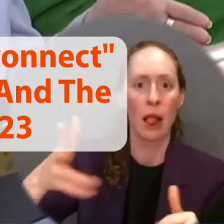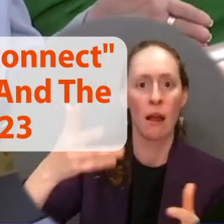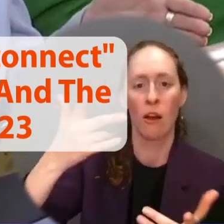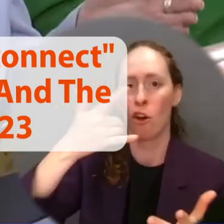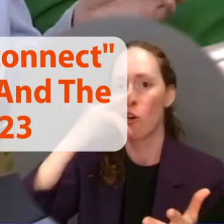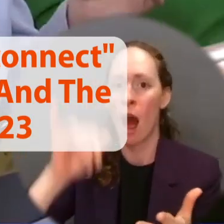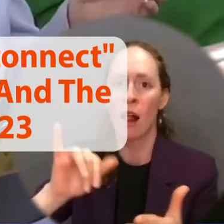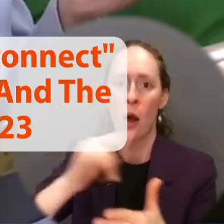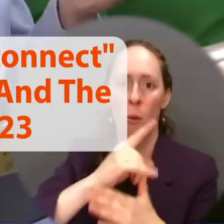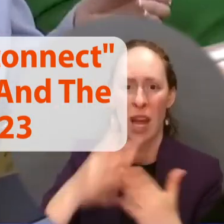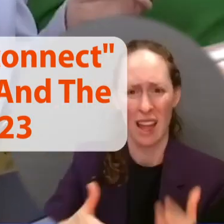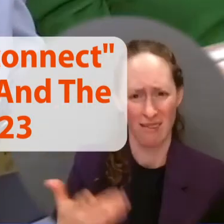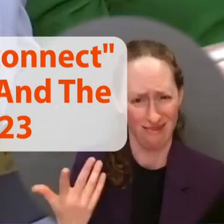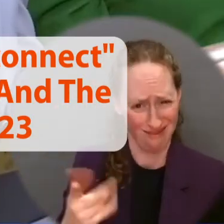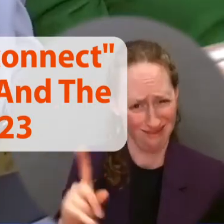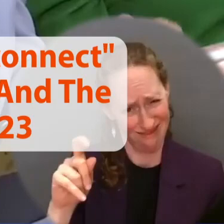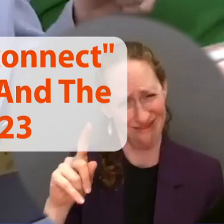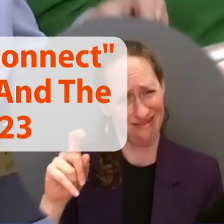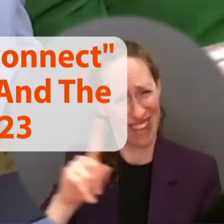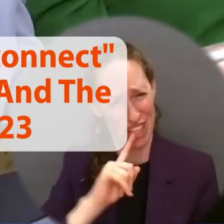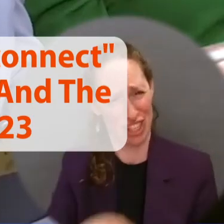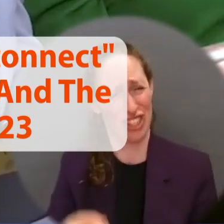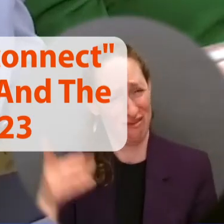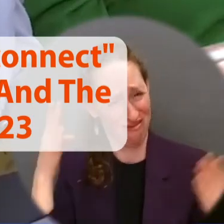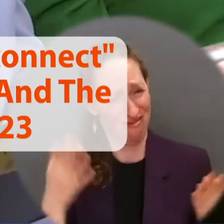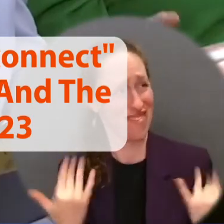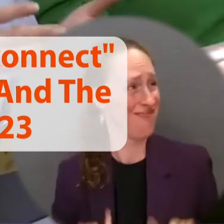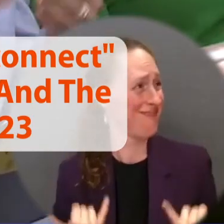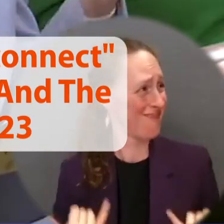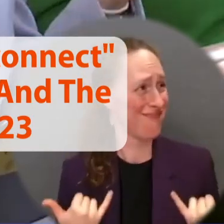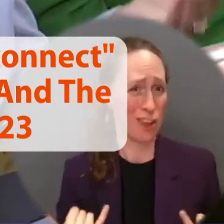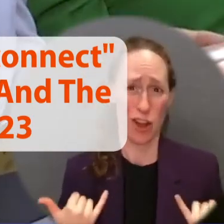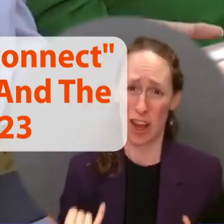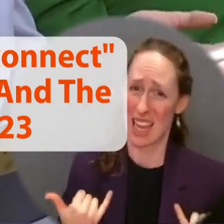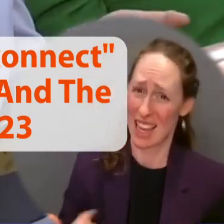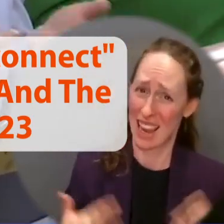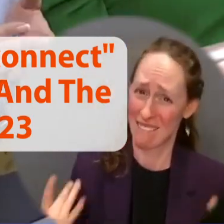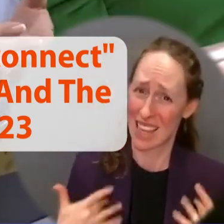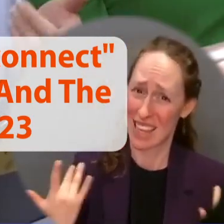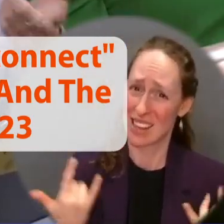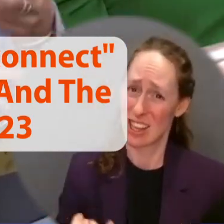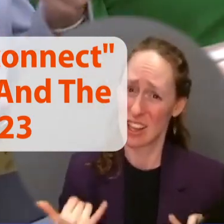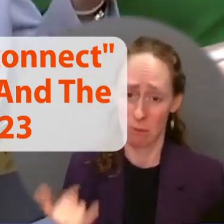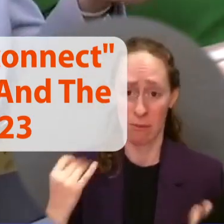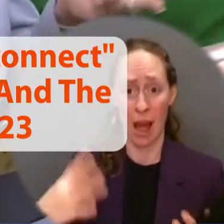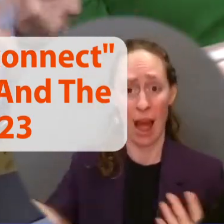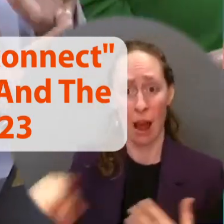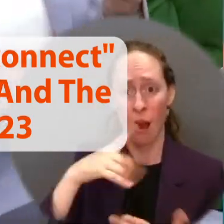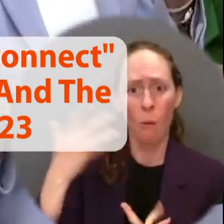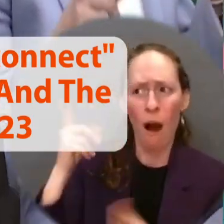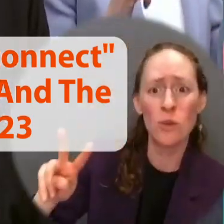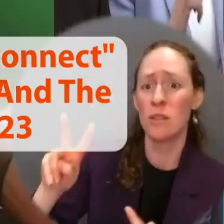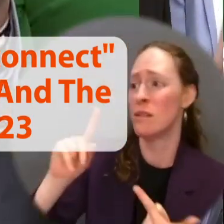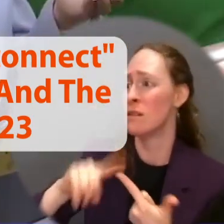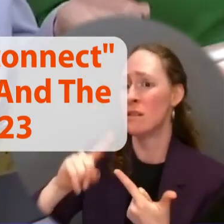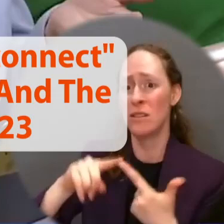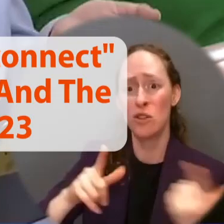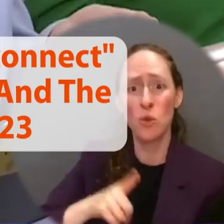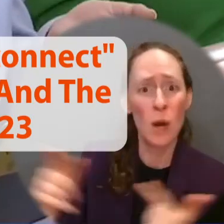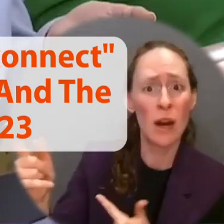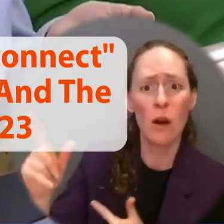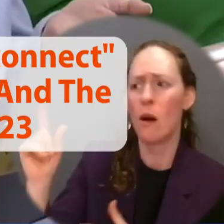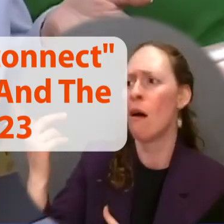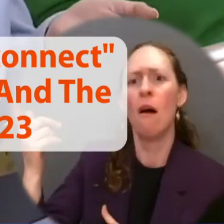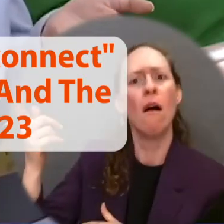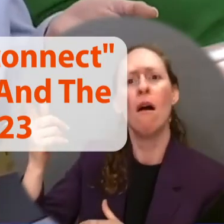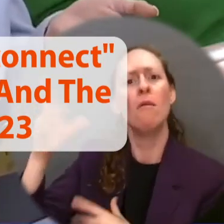question of, you know, is the president really focused on today's biggest issues when everyone in here is asking about Title 42, the debt ceiling, and we didn't hear the